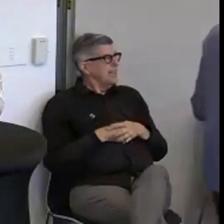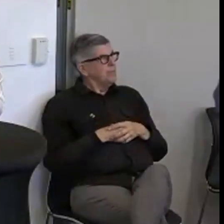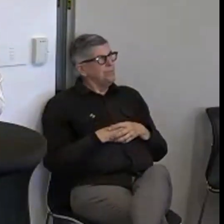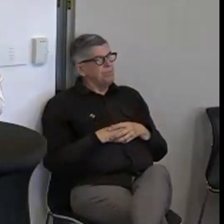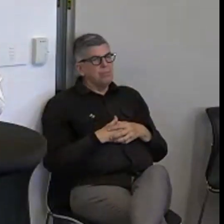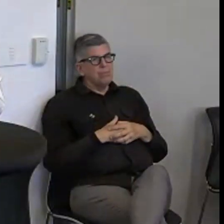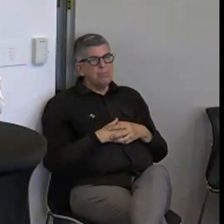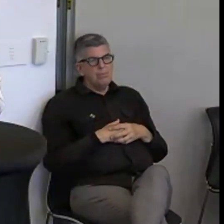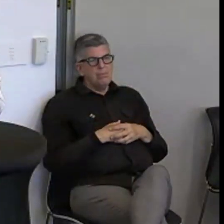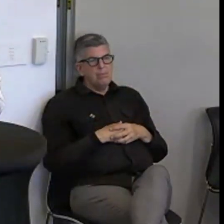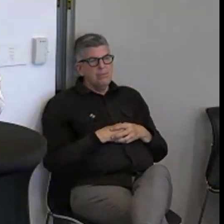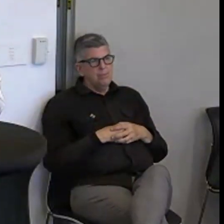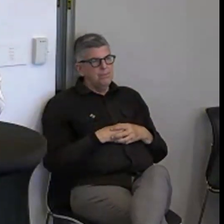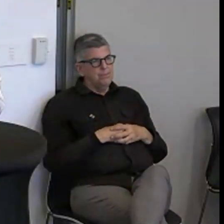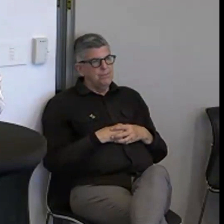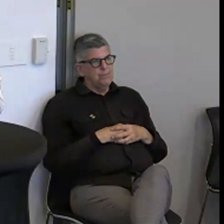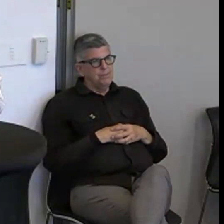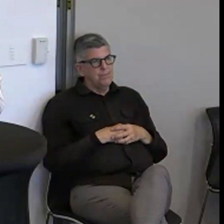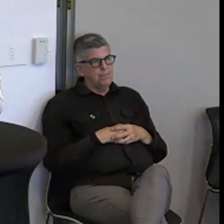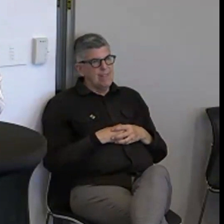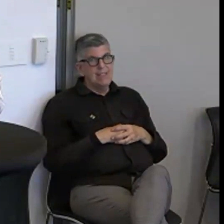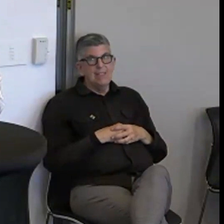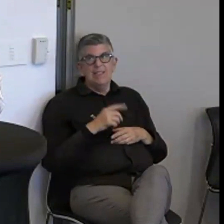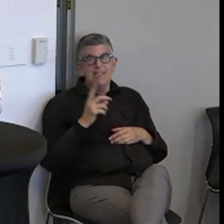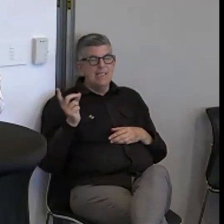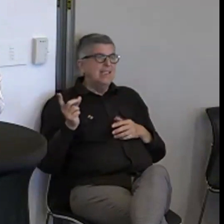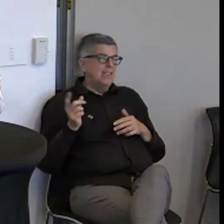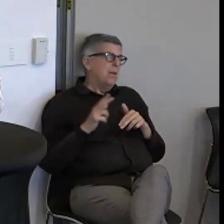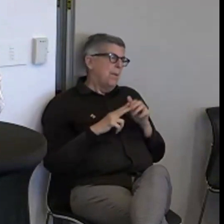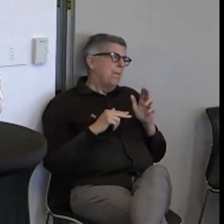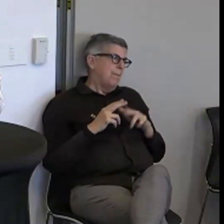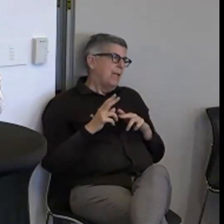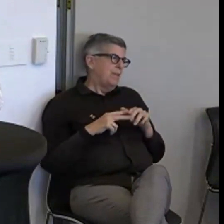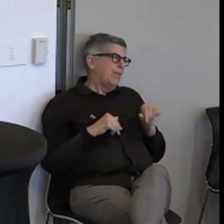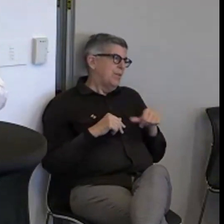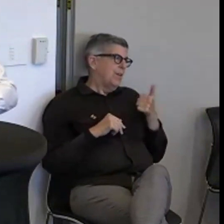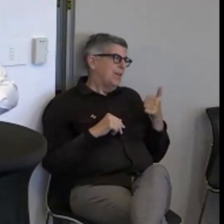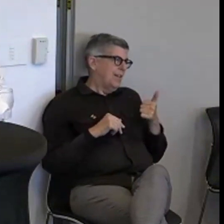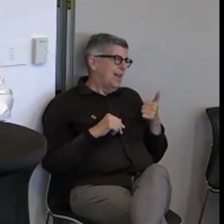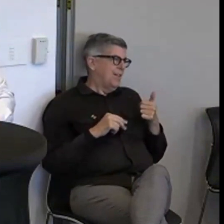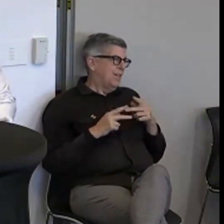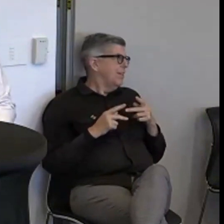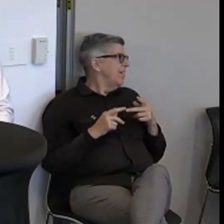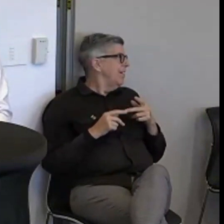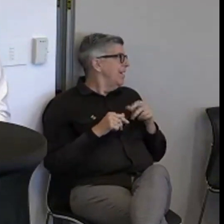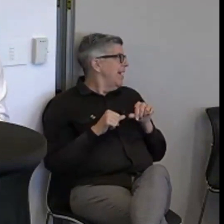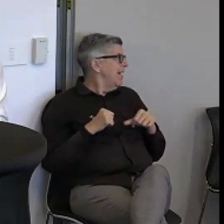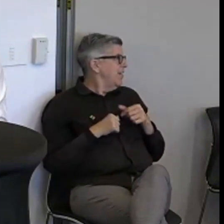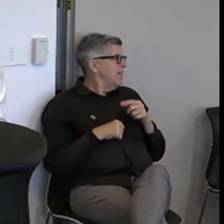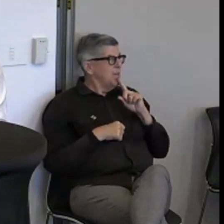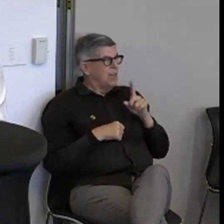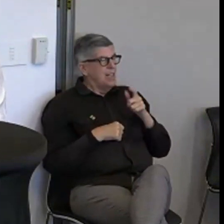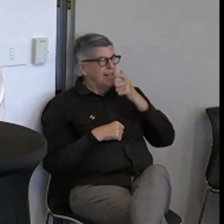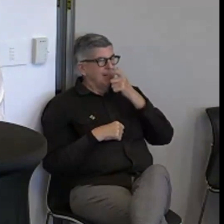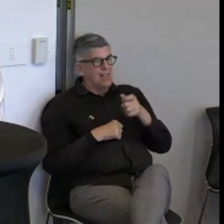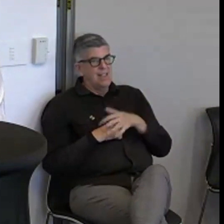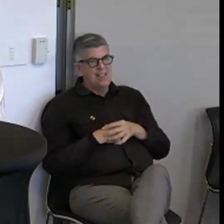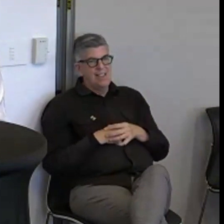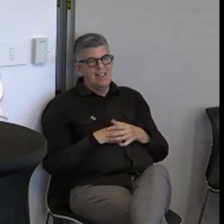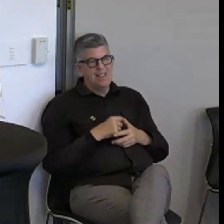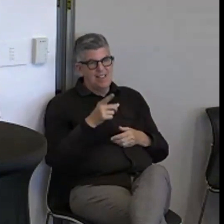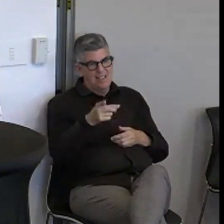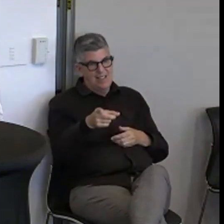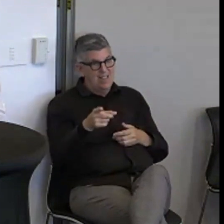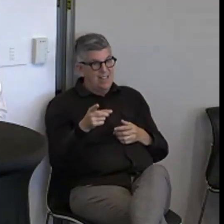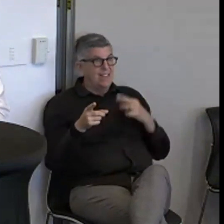have time to plow into, and I'll just The